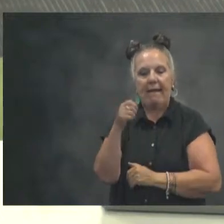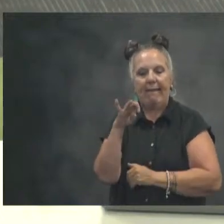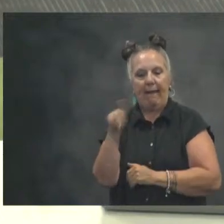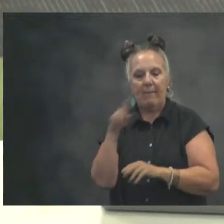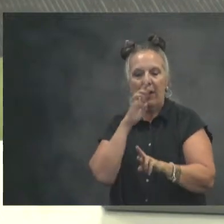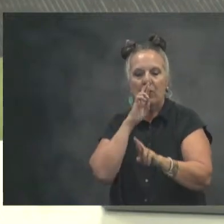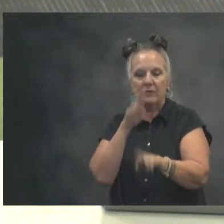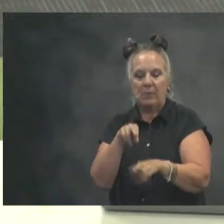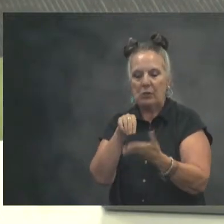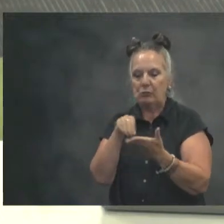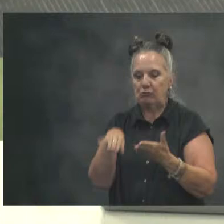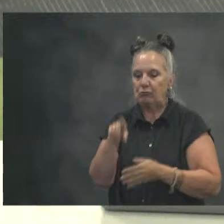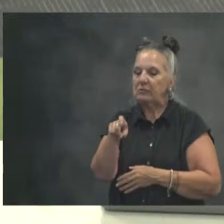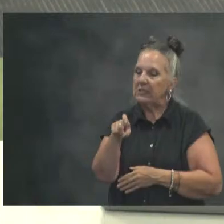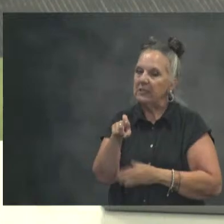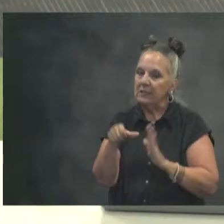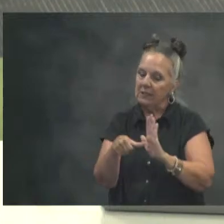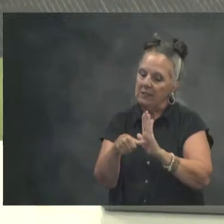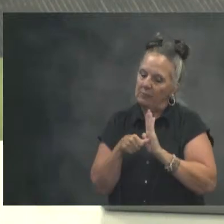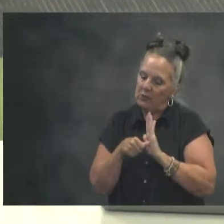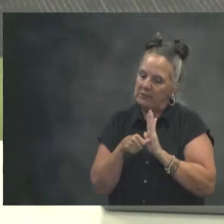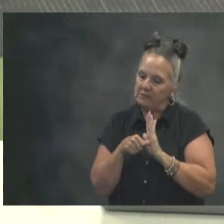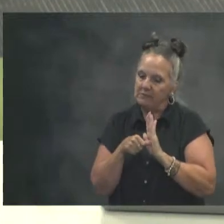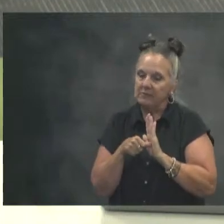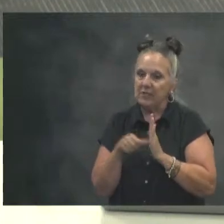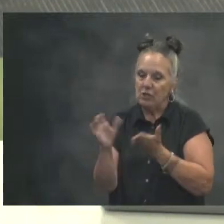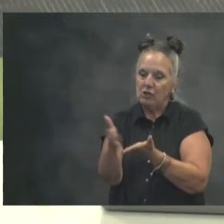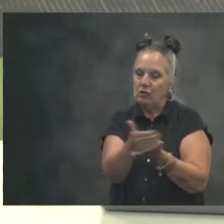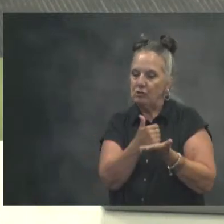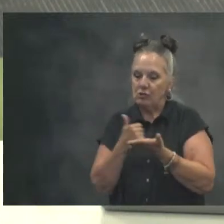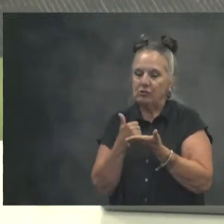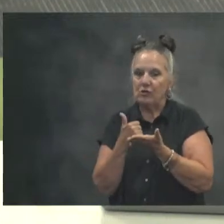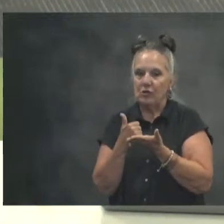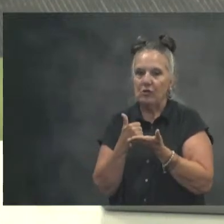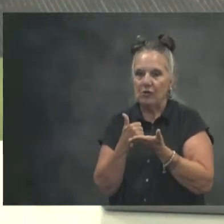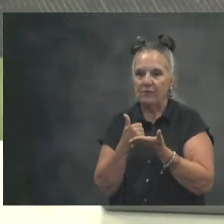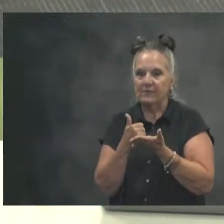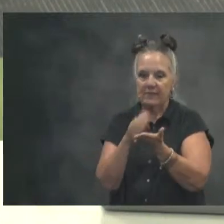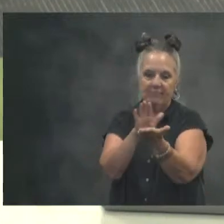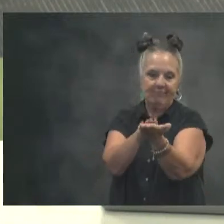need is impressive, and it deserves recognition all night long.